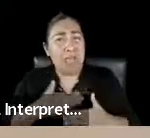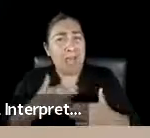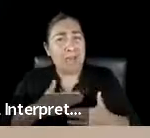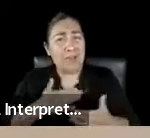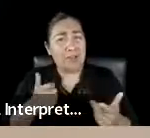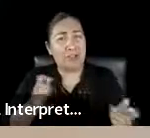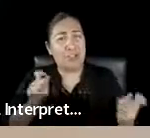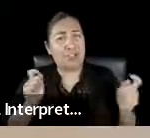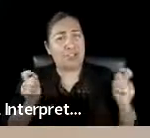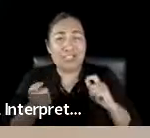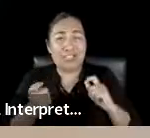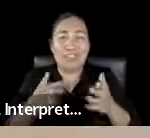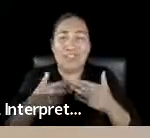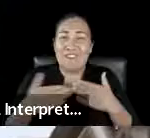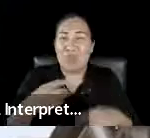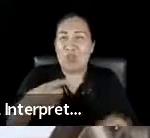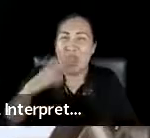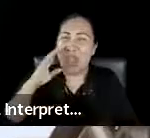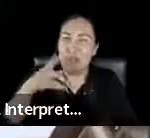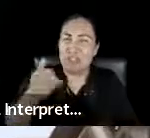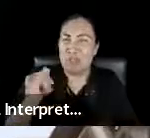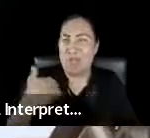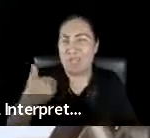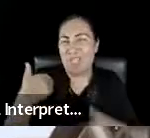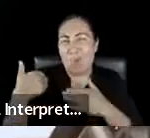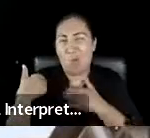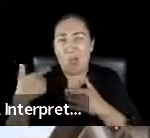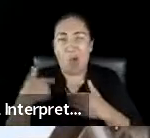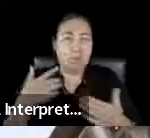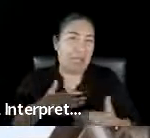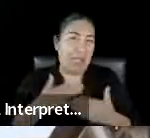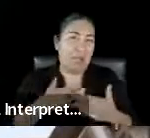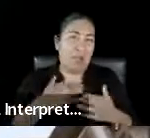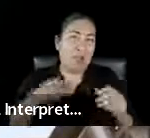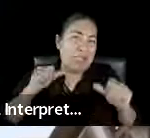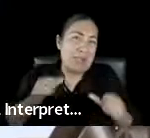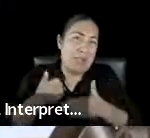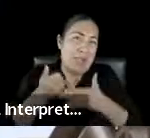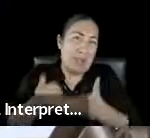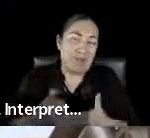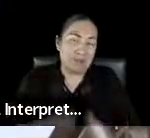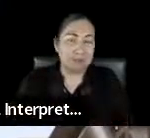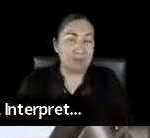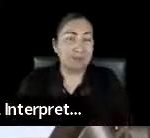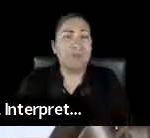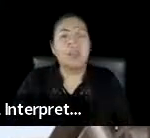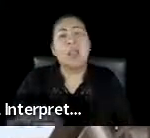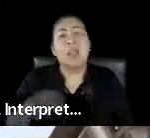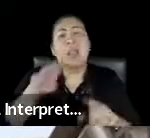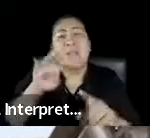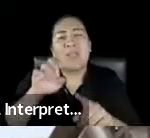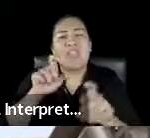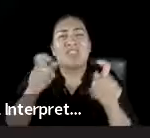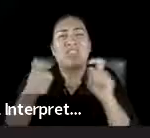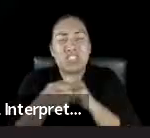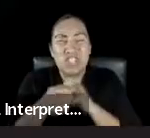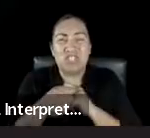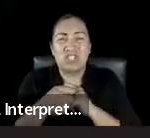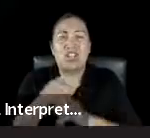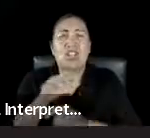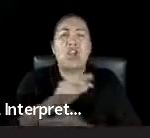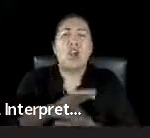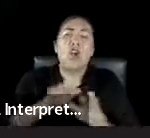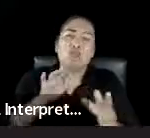though I knew she still had that weight on her, I was glad I was able to do something to help. Be the change. Reach out to a friend